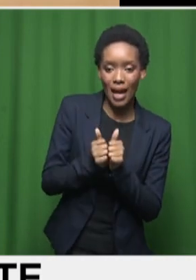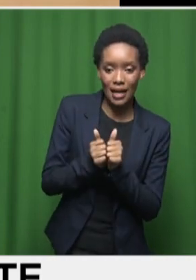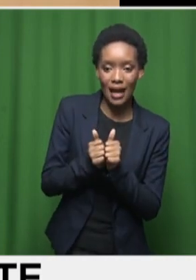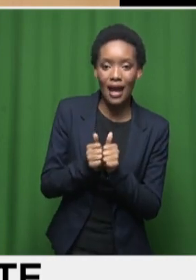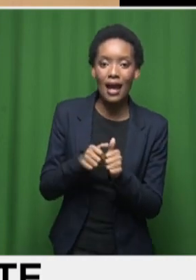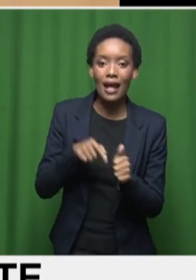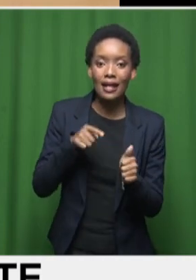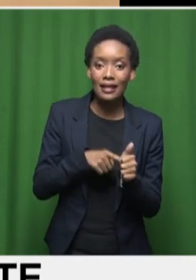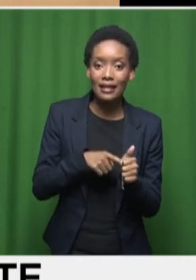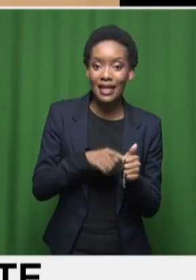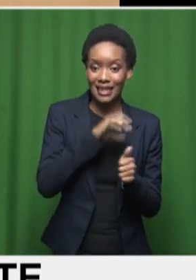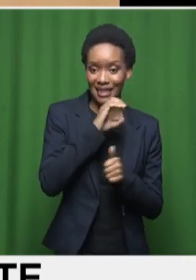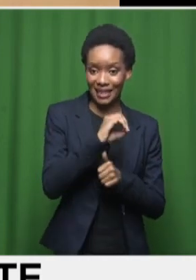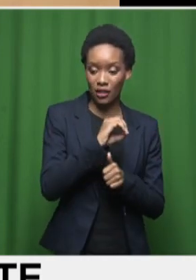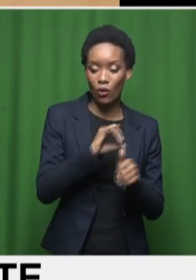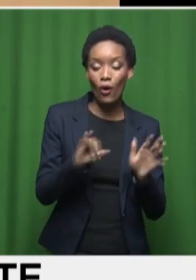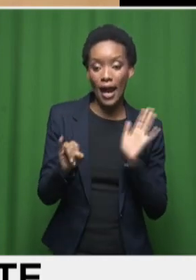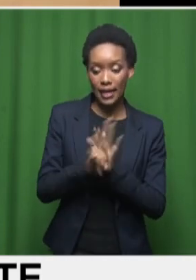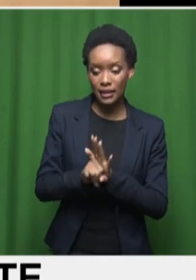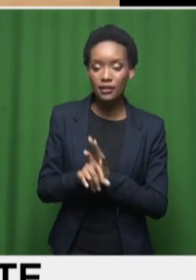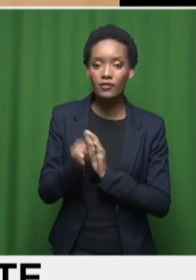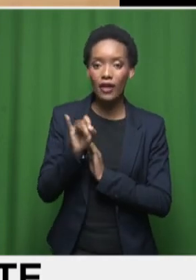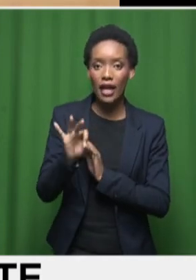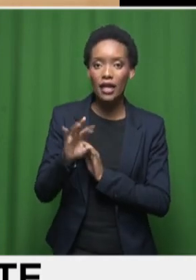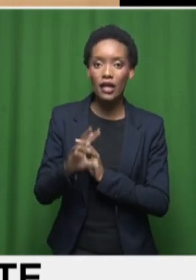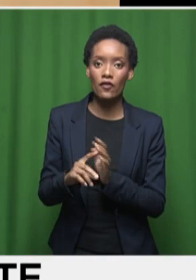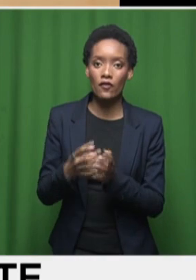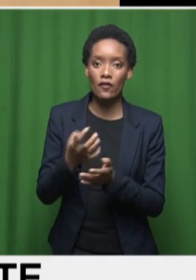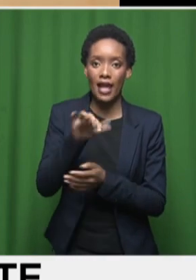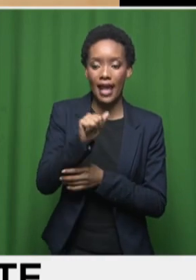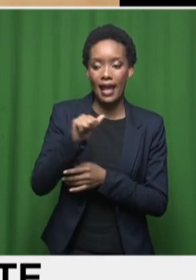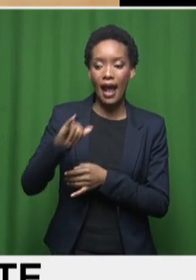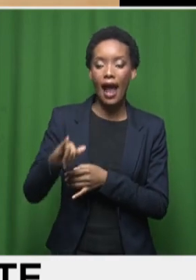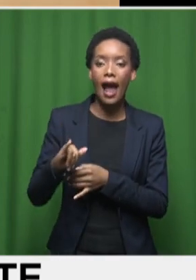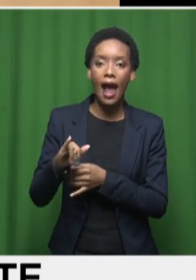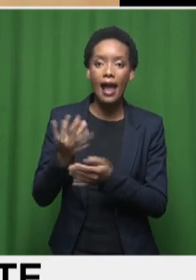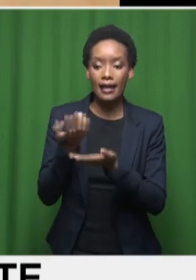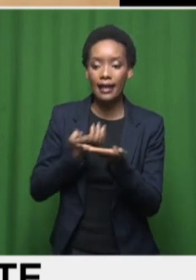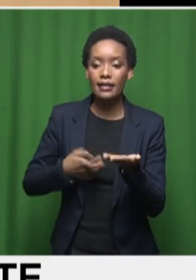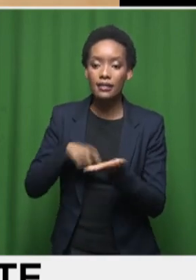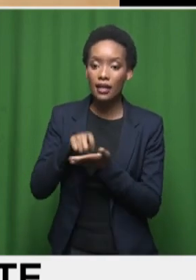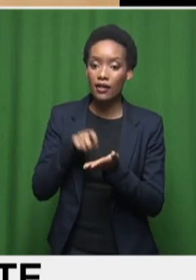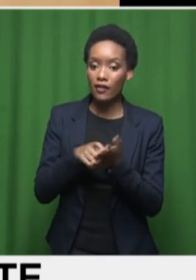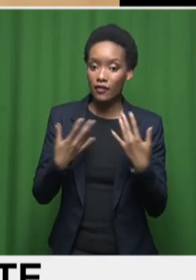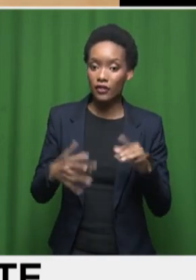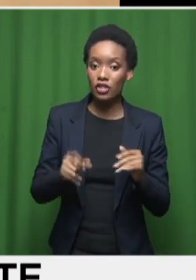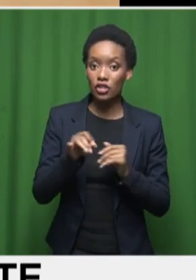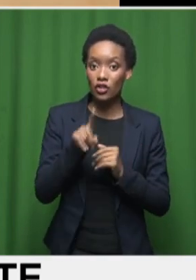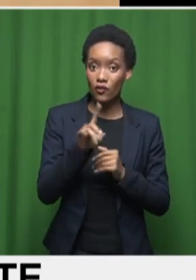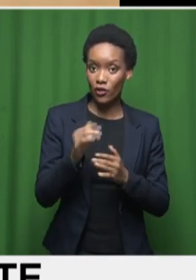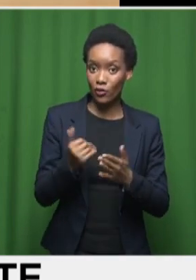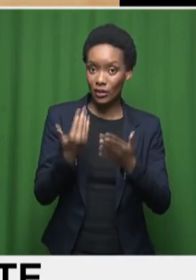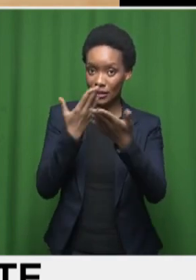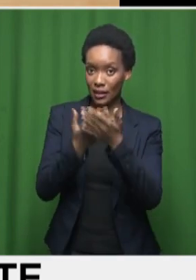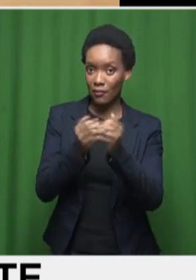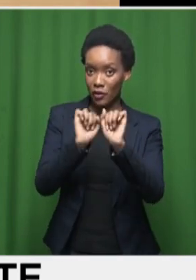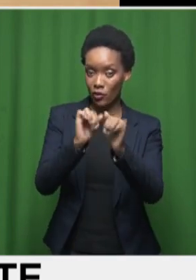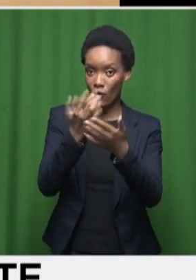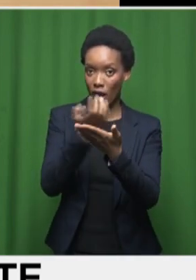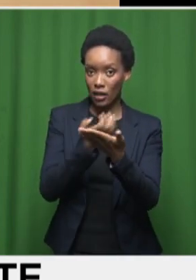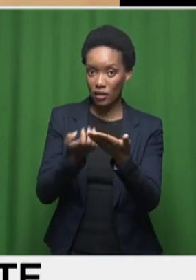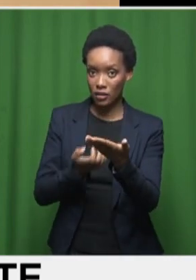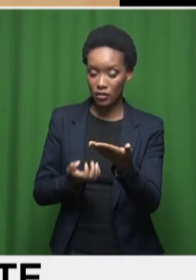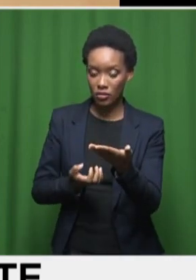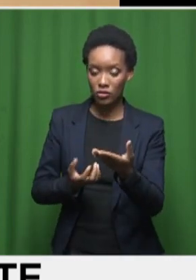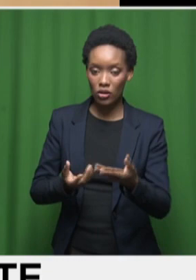detects AI-generated text, right? And which means that if you submit your assignment to me, I can easily just copy and paste